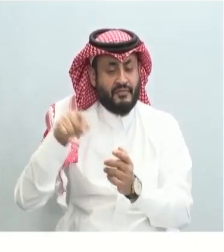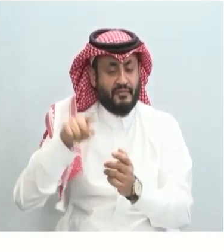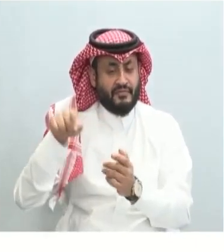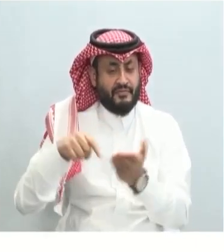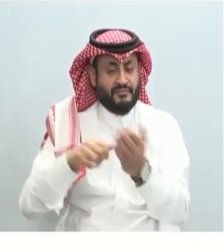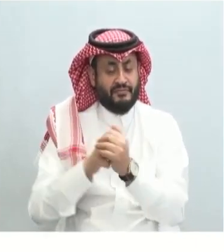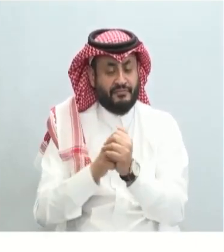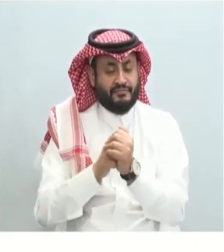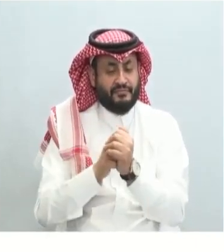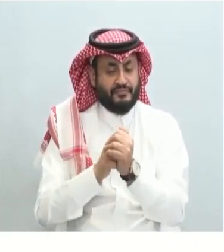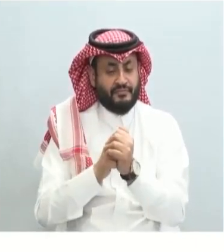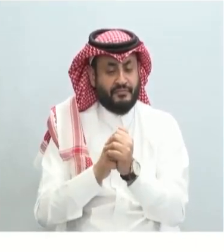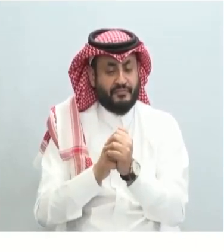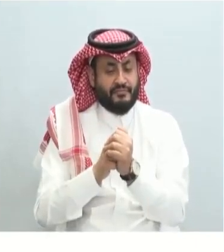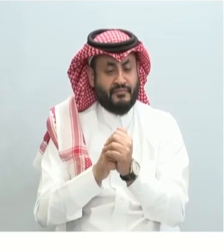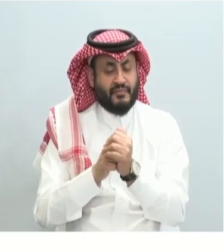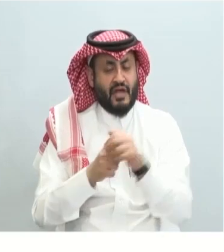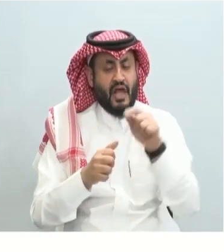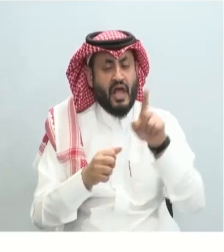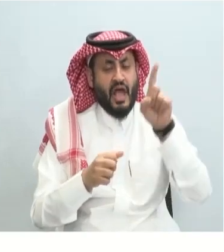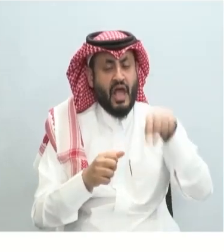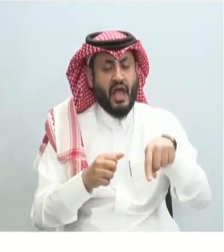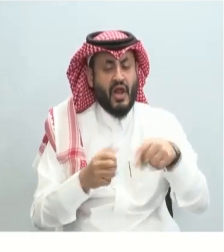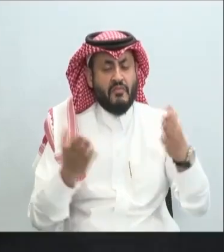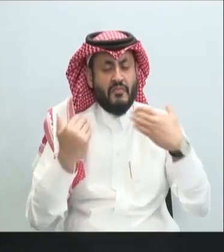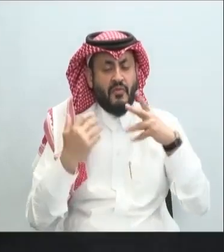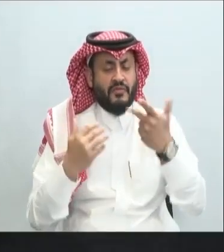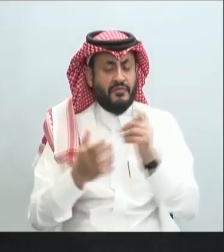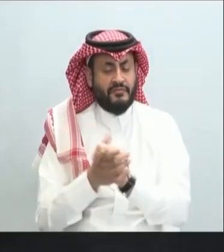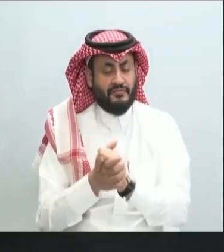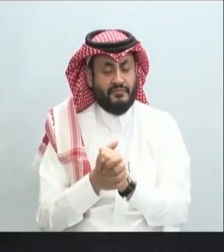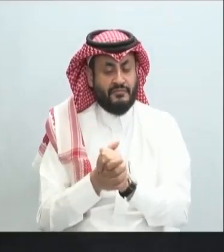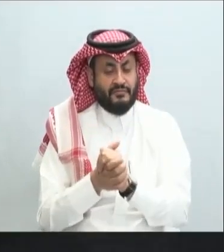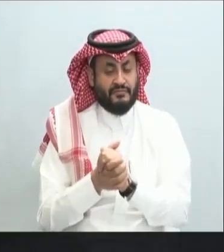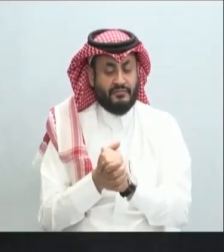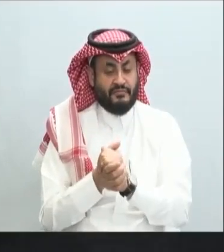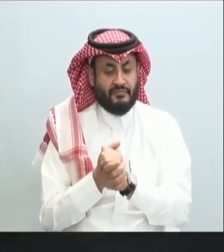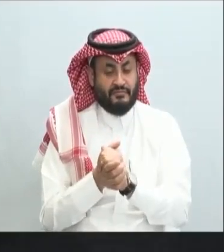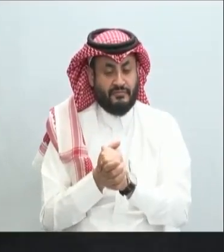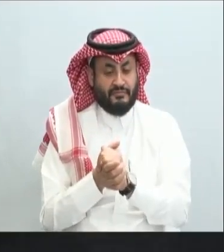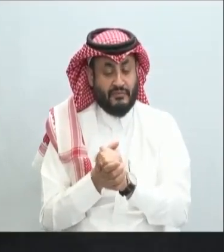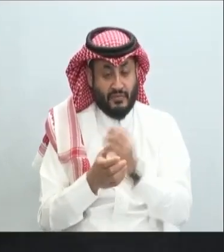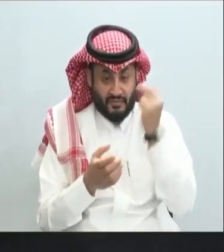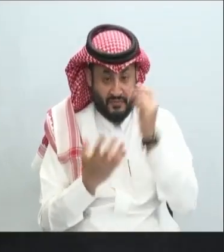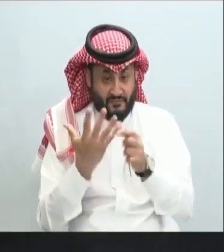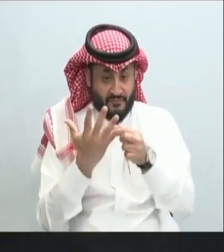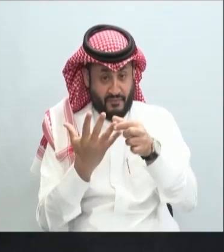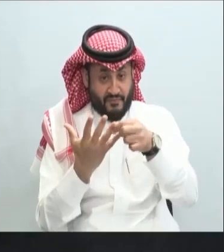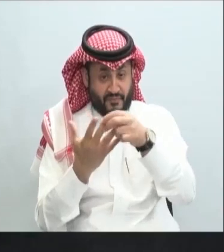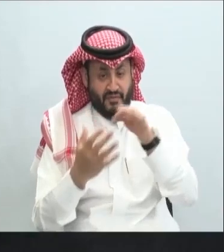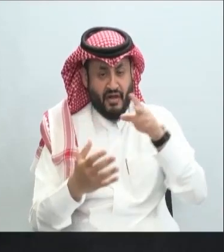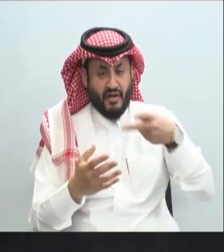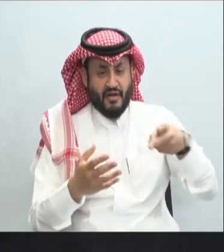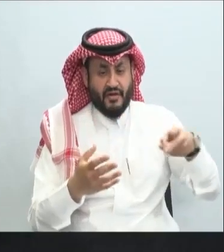is, what's the weather like today? And we got to know five different